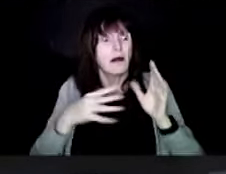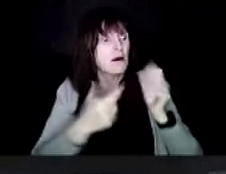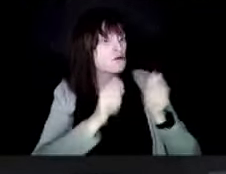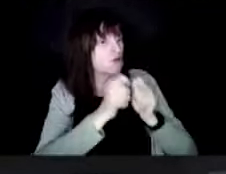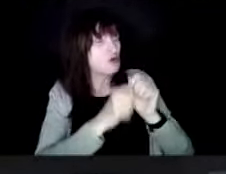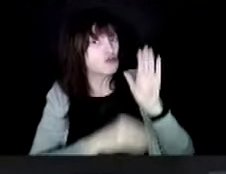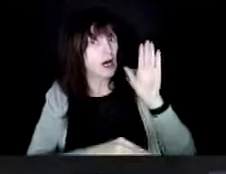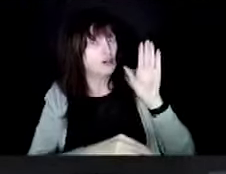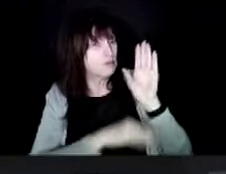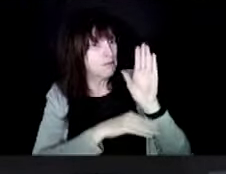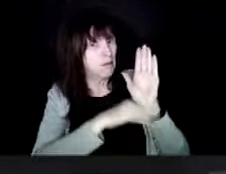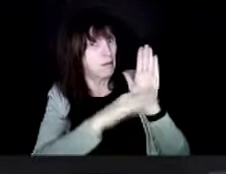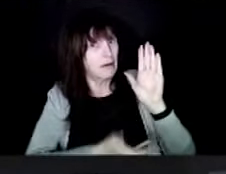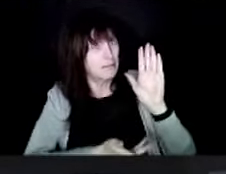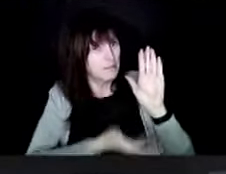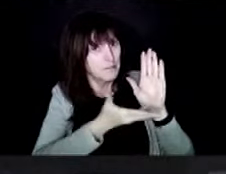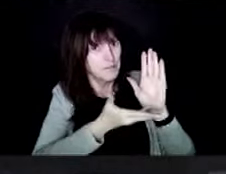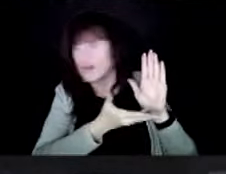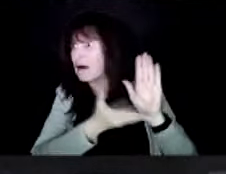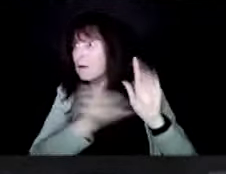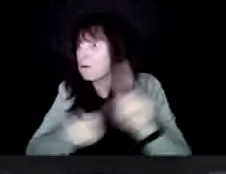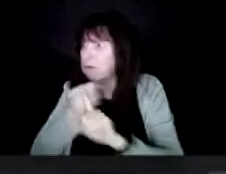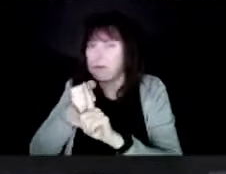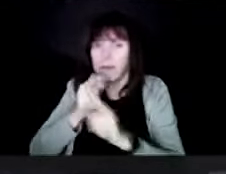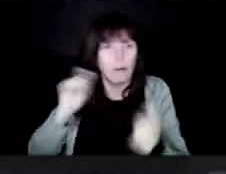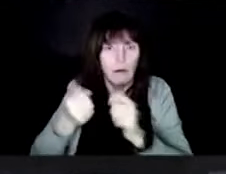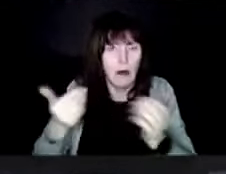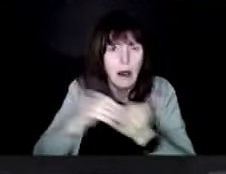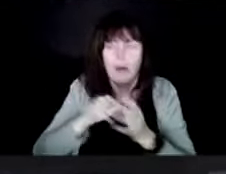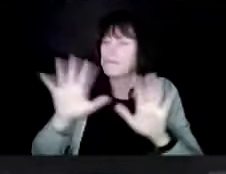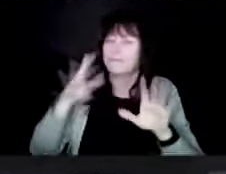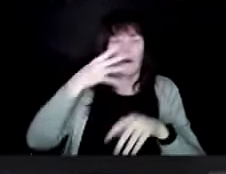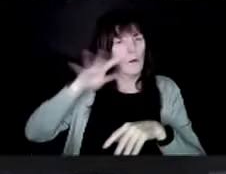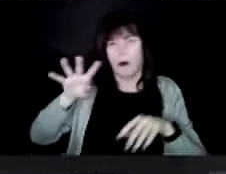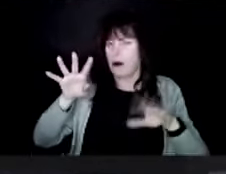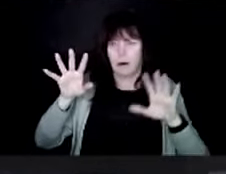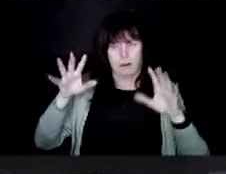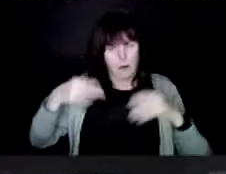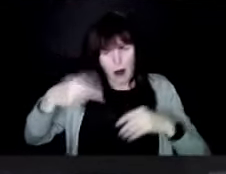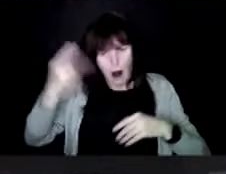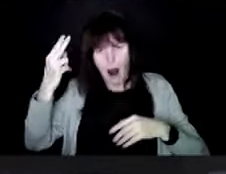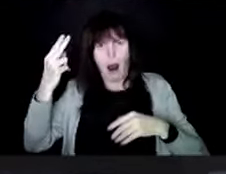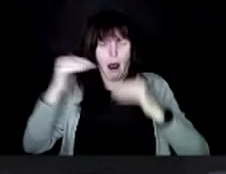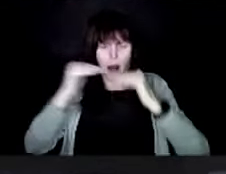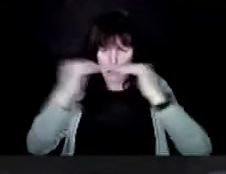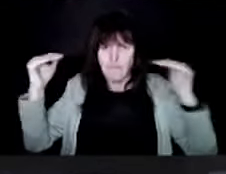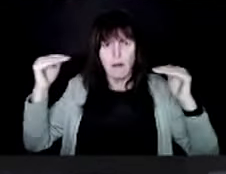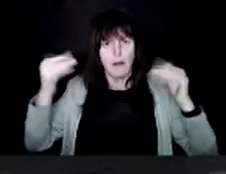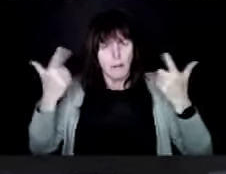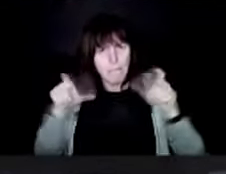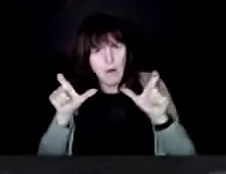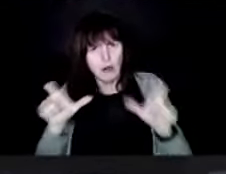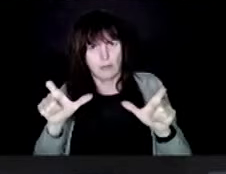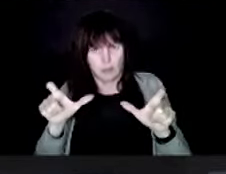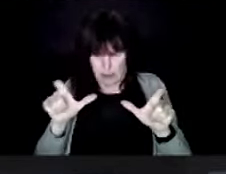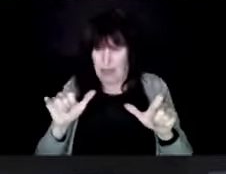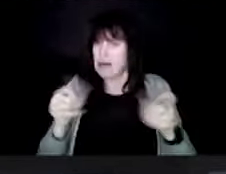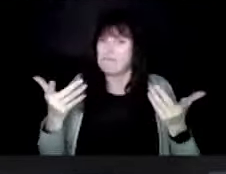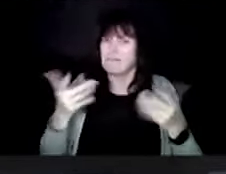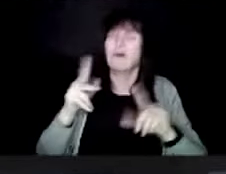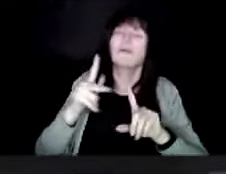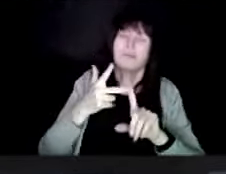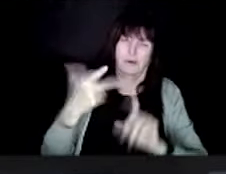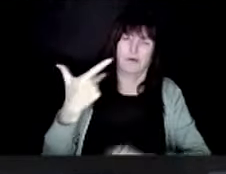the highest immunity we can achieve through that third dose. So please, I think you've heard this message loud and clear from me. Third dose